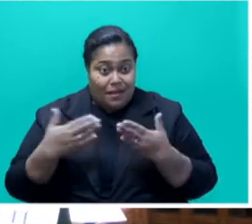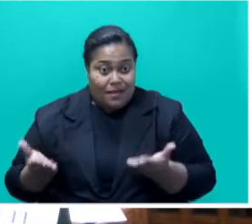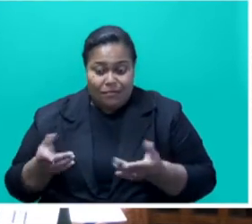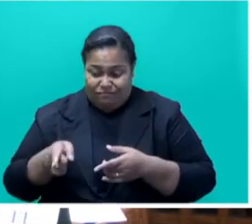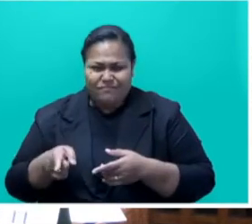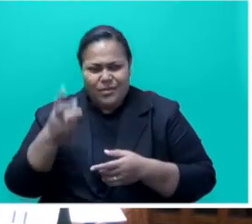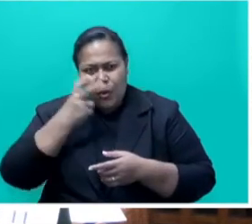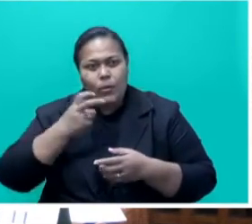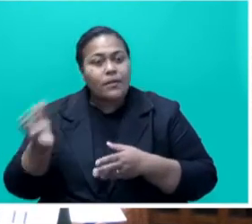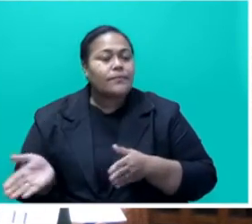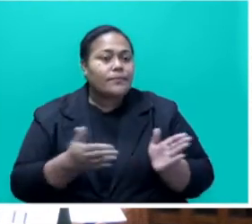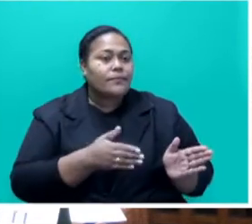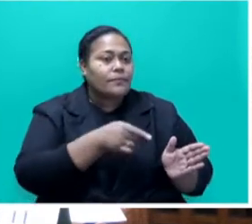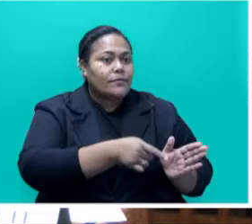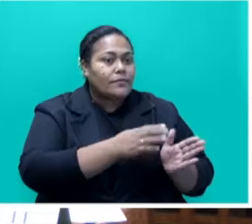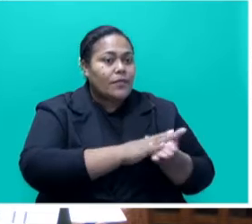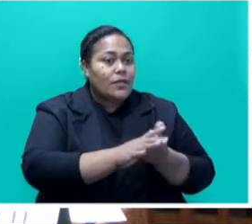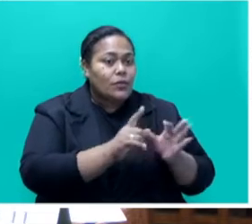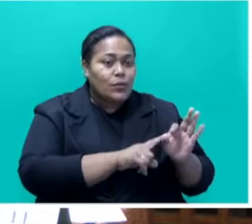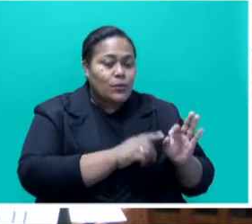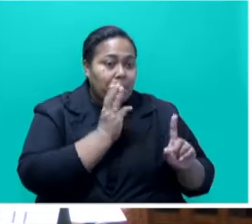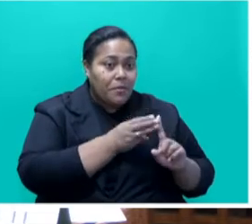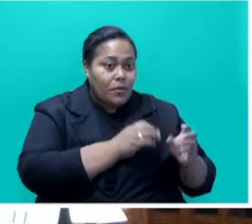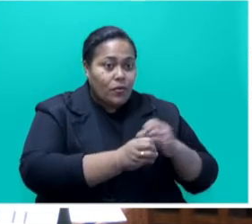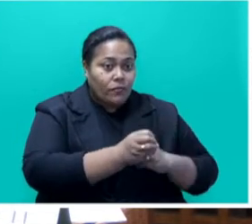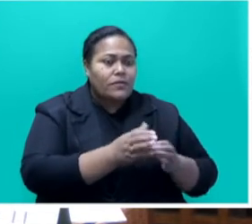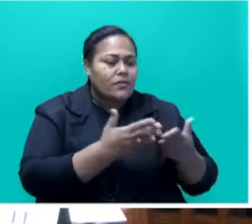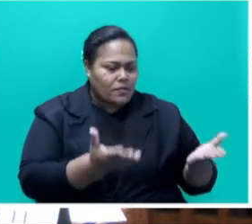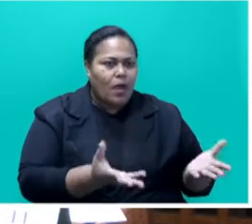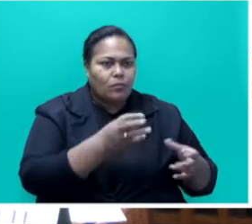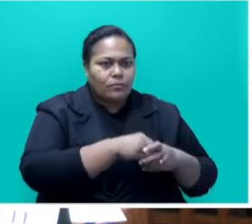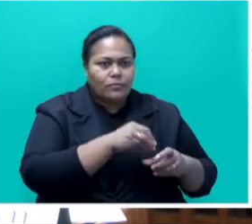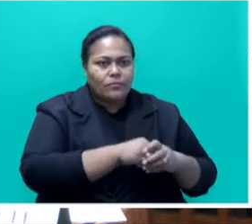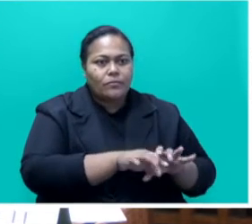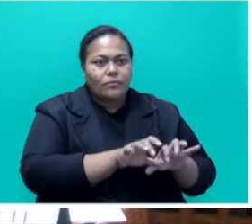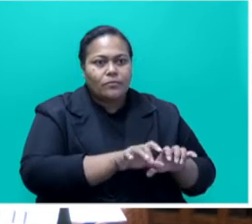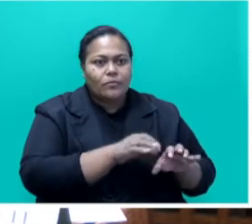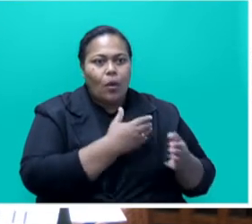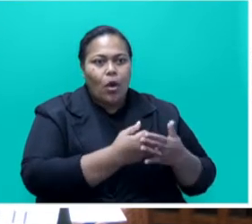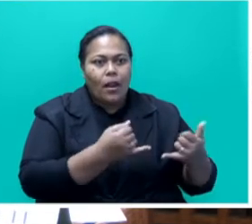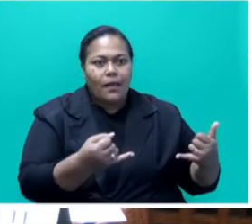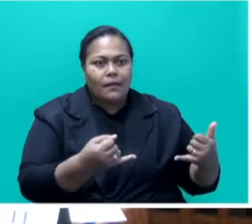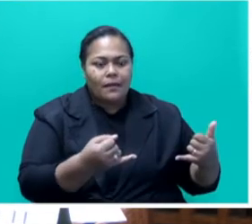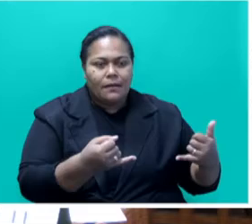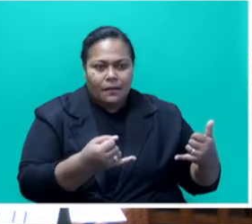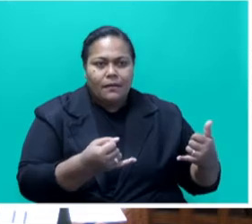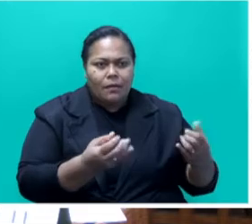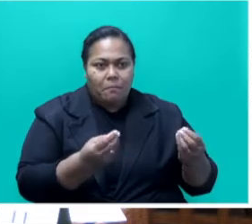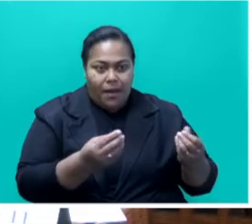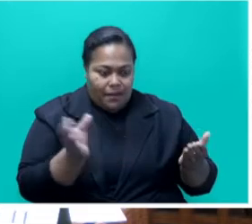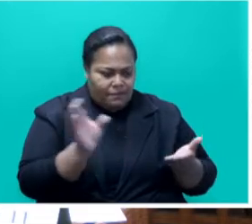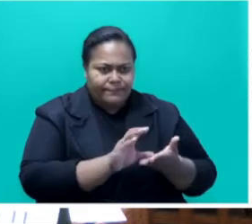it's with the FMIS system, Mr. Speaker. So therefore, as I've stated in the